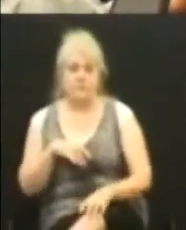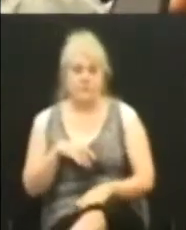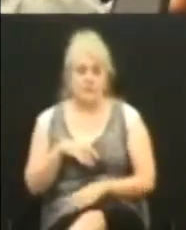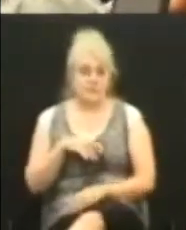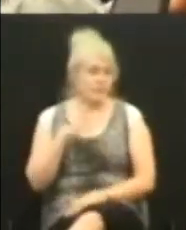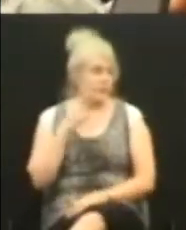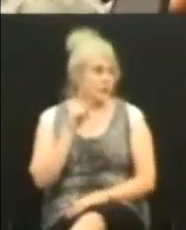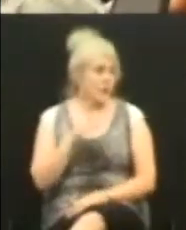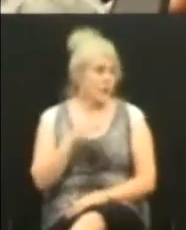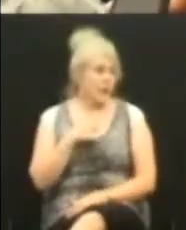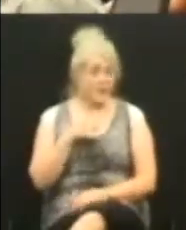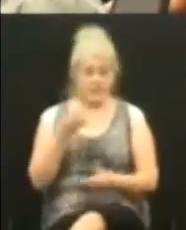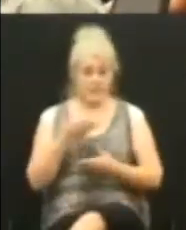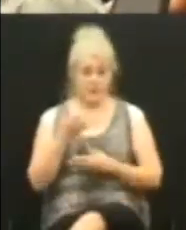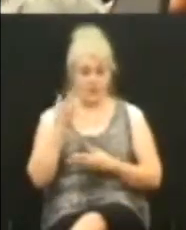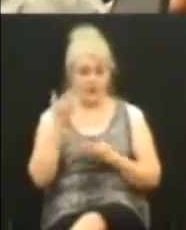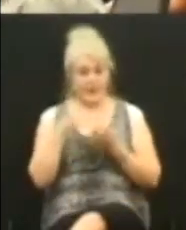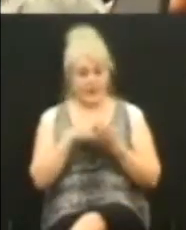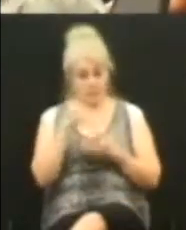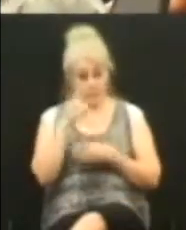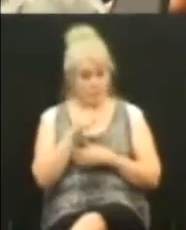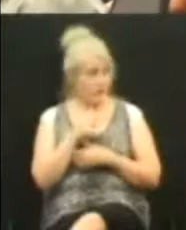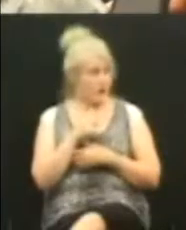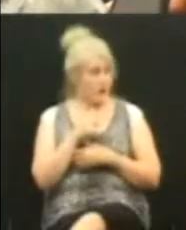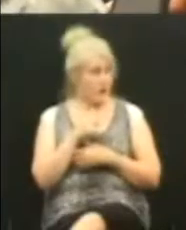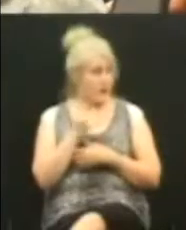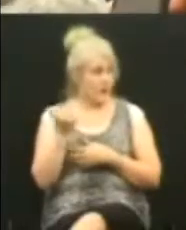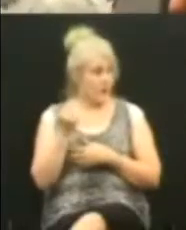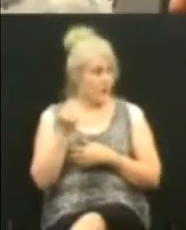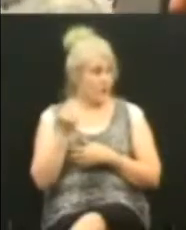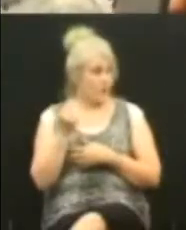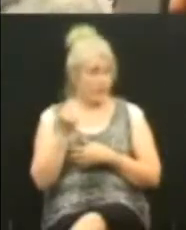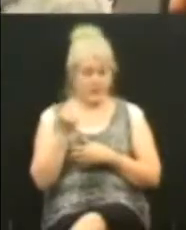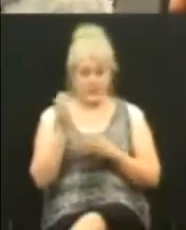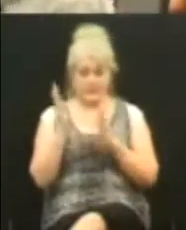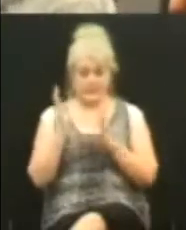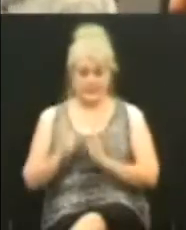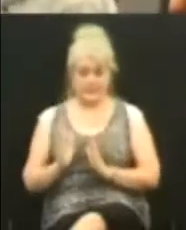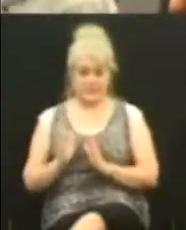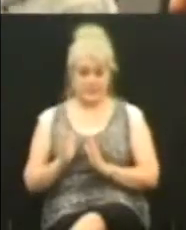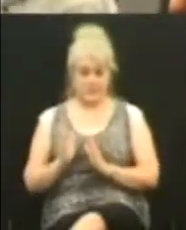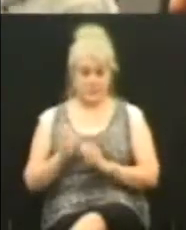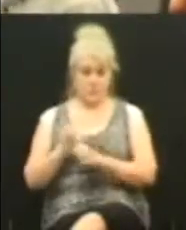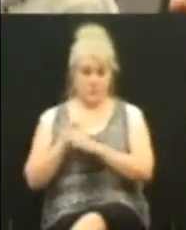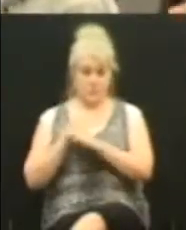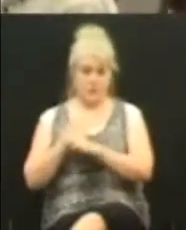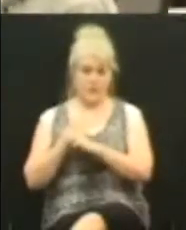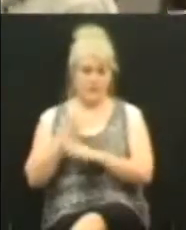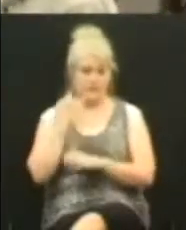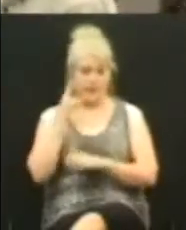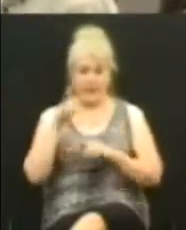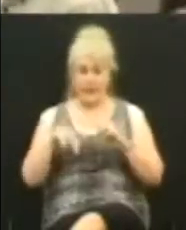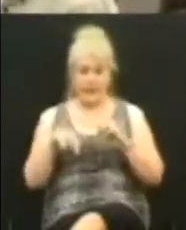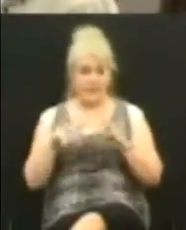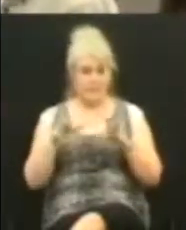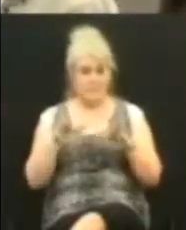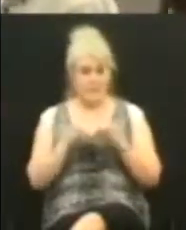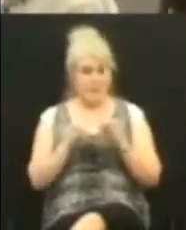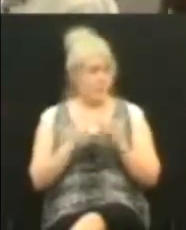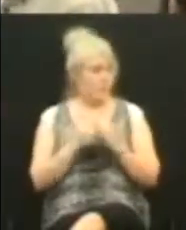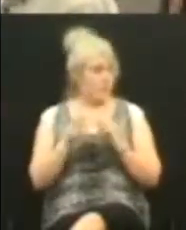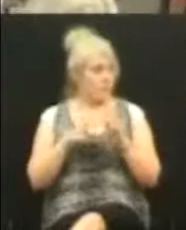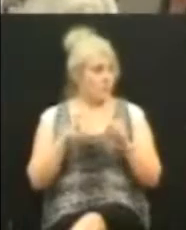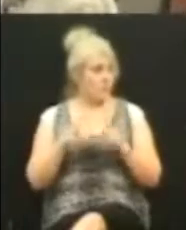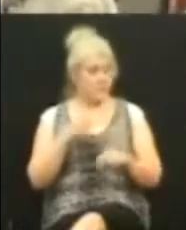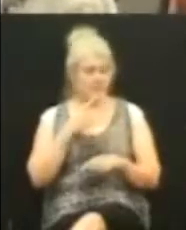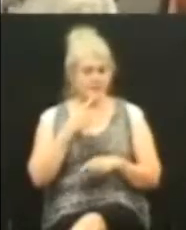So yes, I am here for, again, another citizen's arrest. Obviously, if I can't meet with people, they won't meet. Say, you can need an attorney